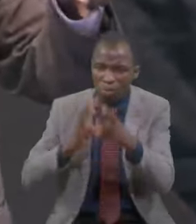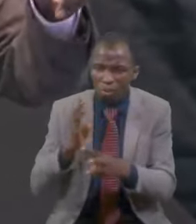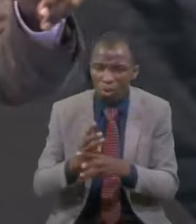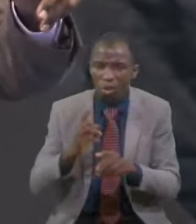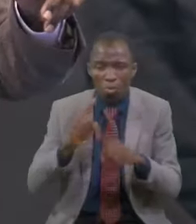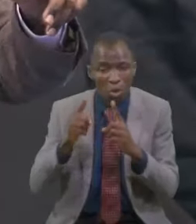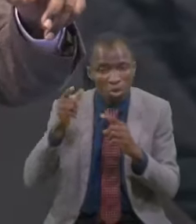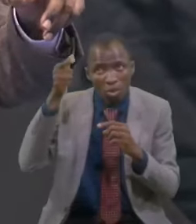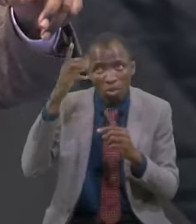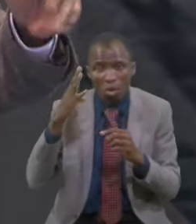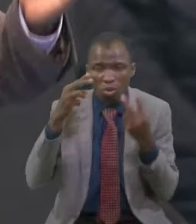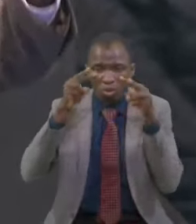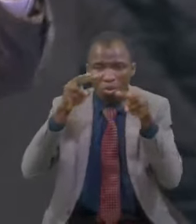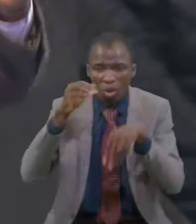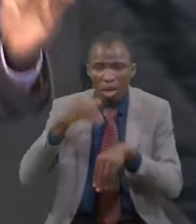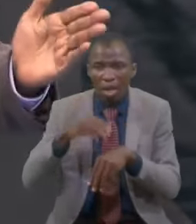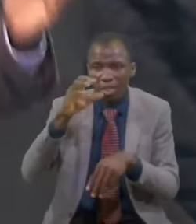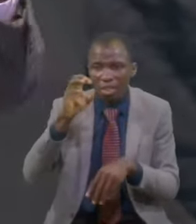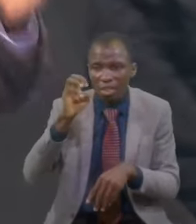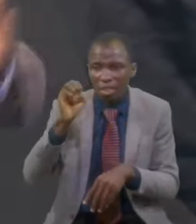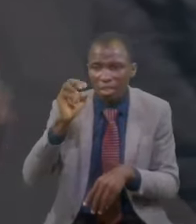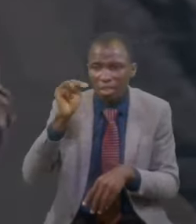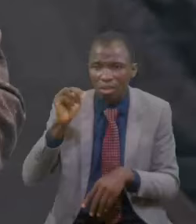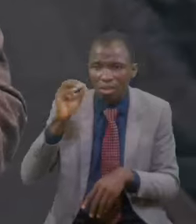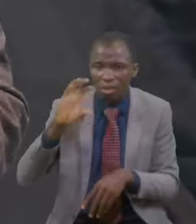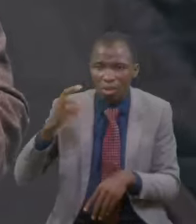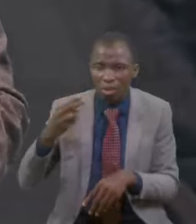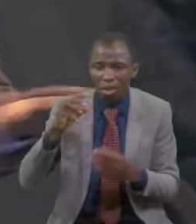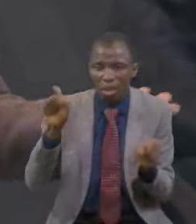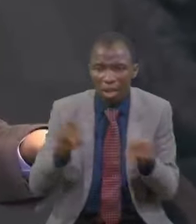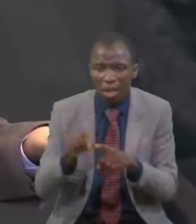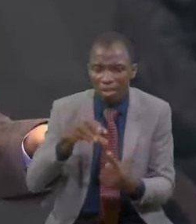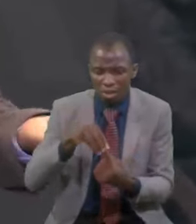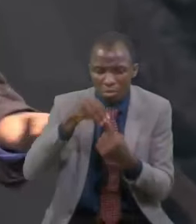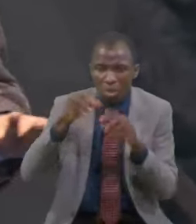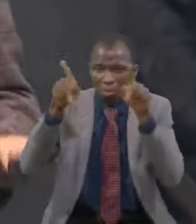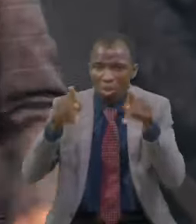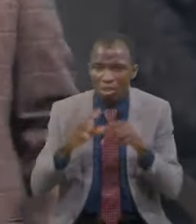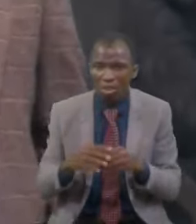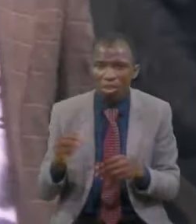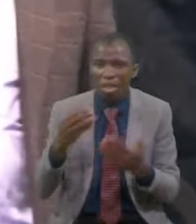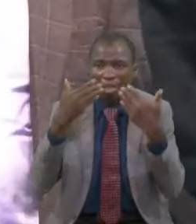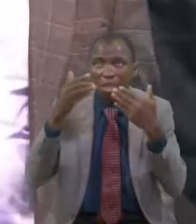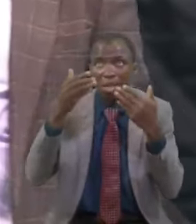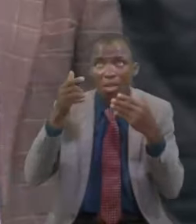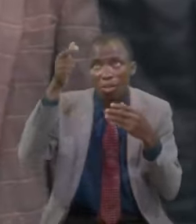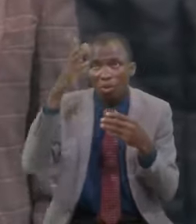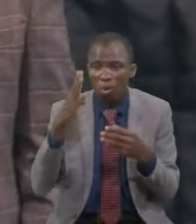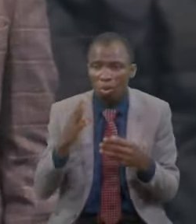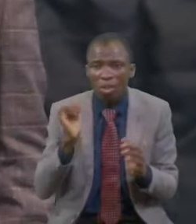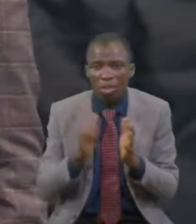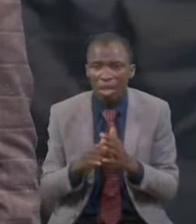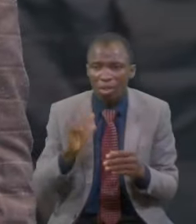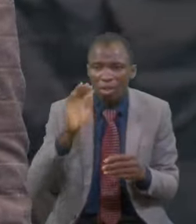at Enoch as a peculiar person. And thank God, your own day, your